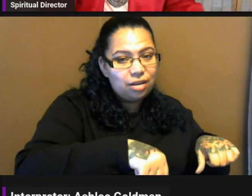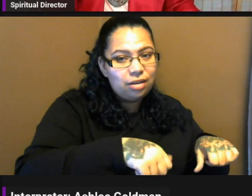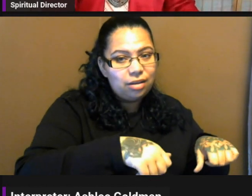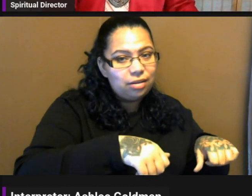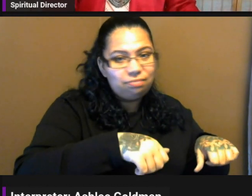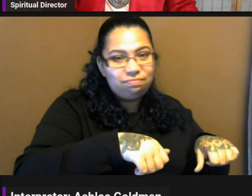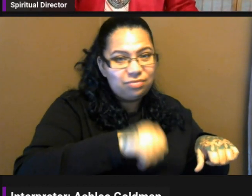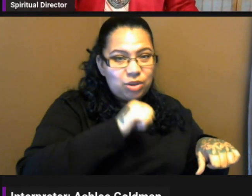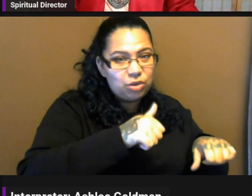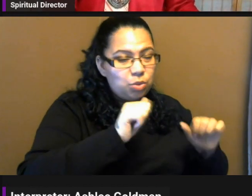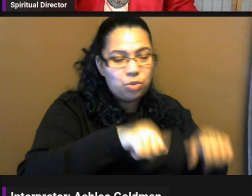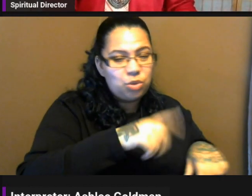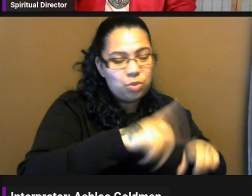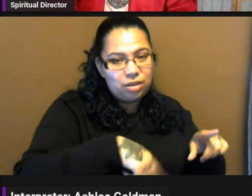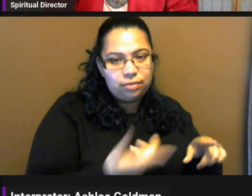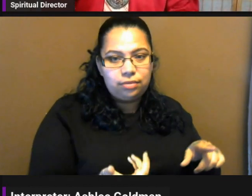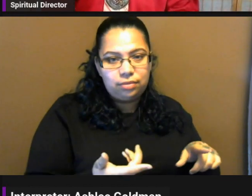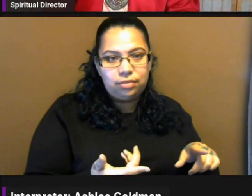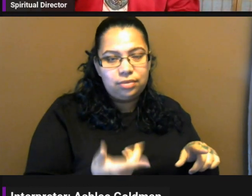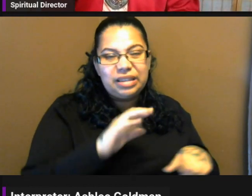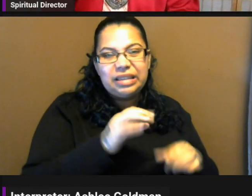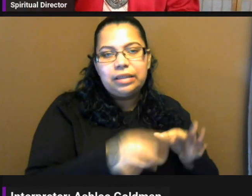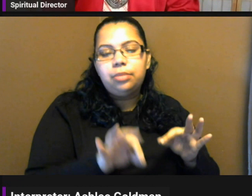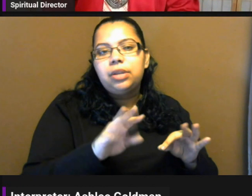Very simply, this is an invitation to say,